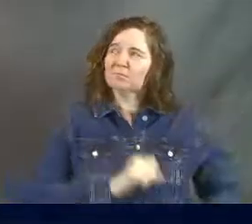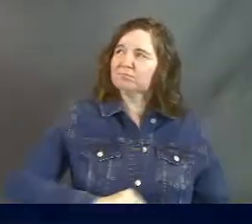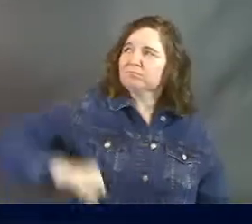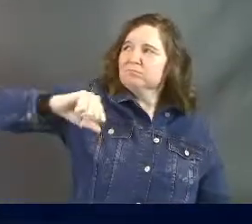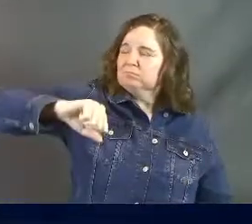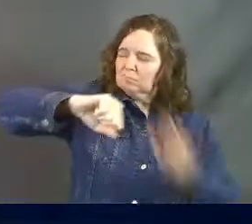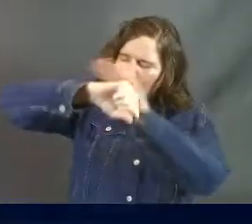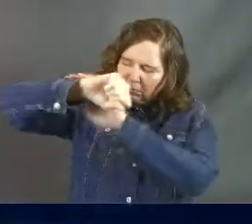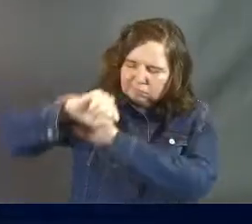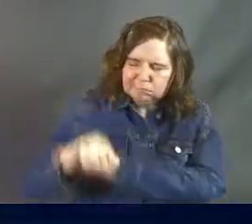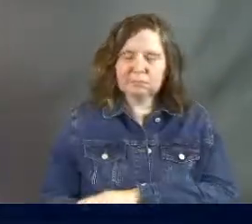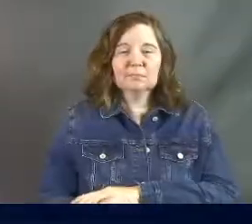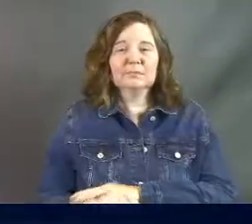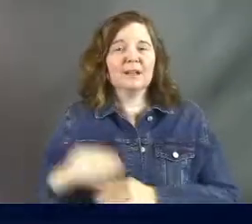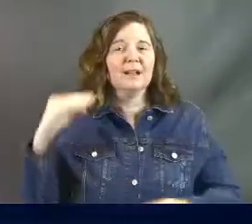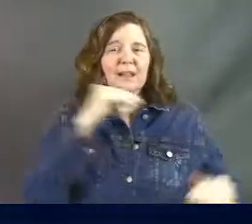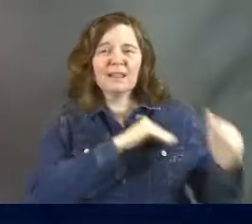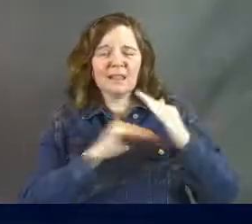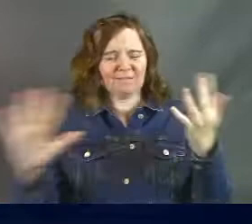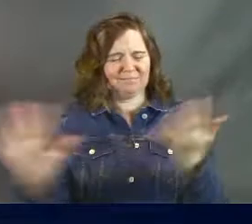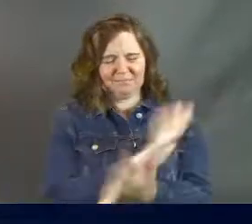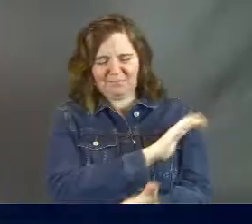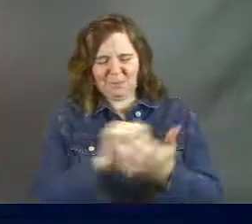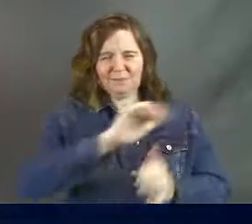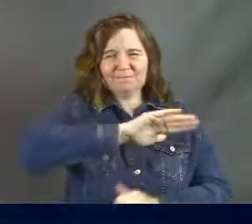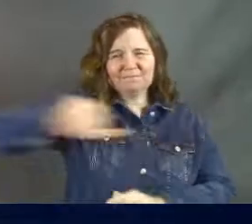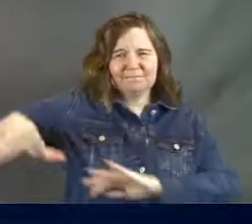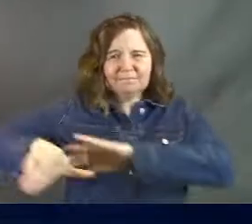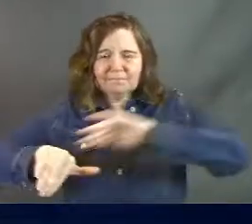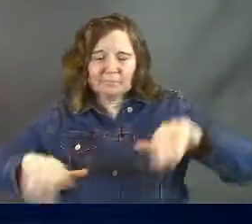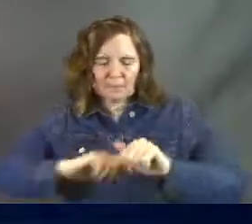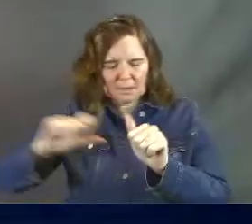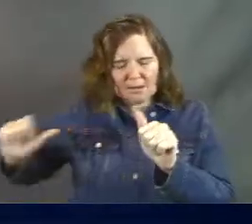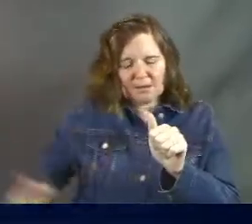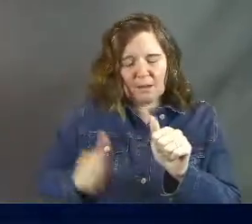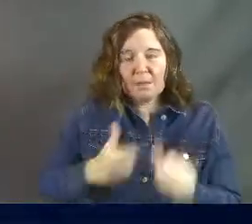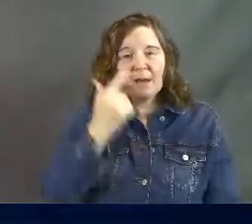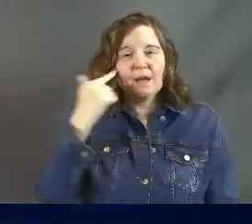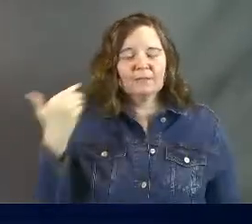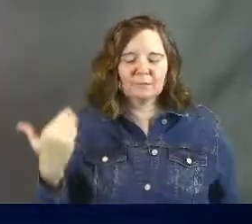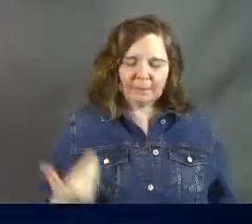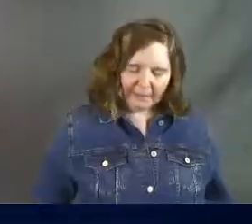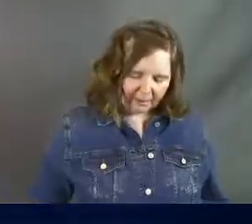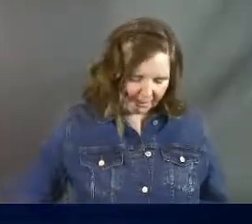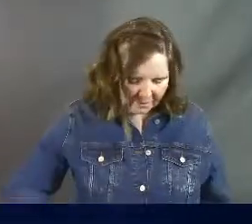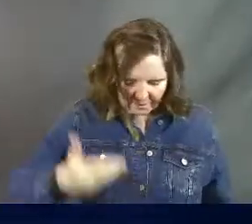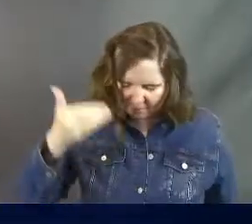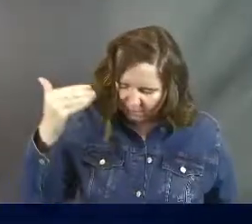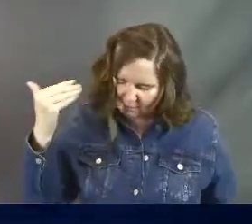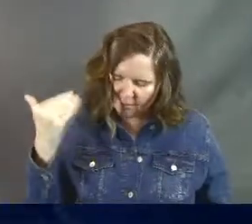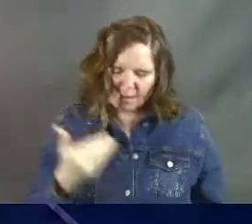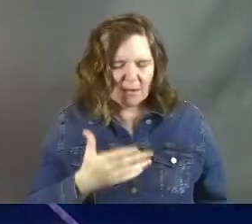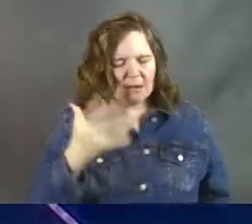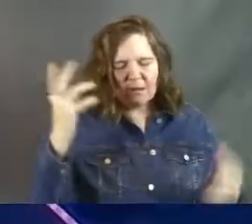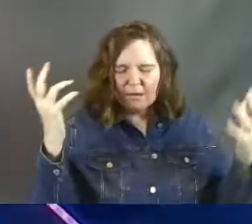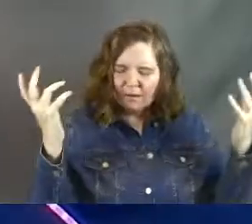There's no wall you won't kick down. Lie you won't tear down. Coming after me.